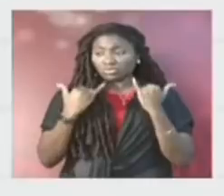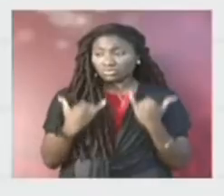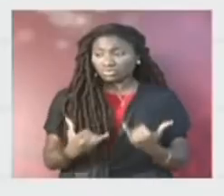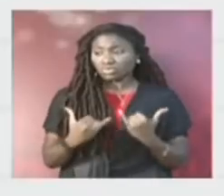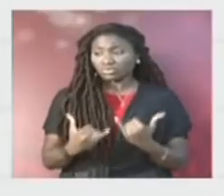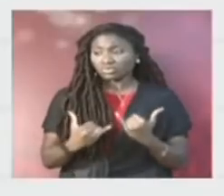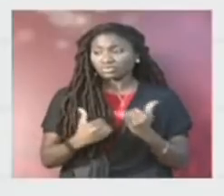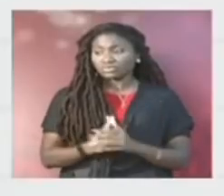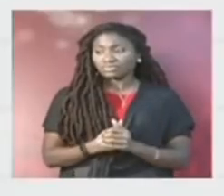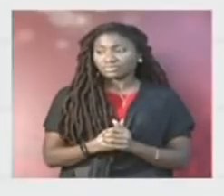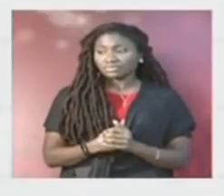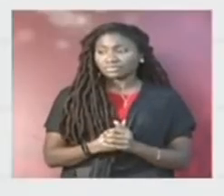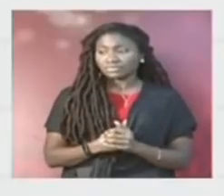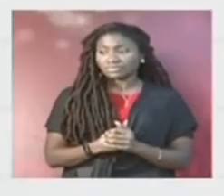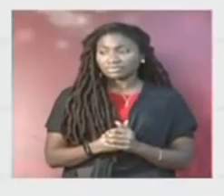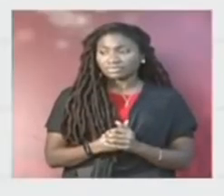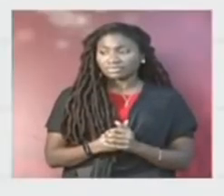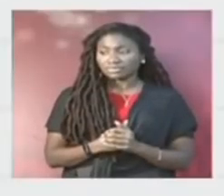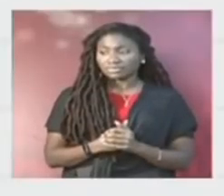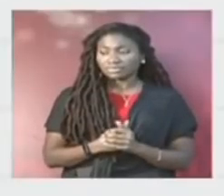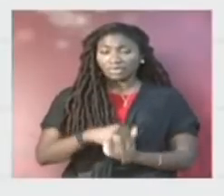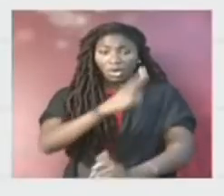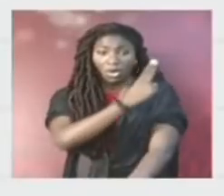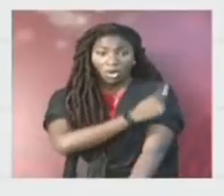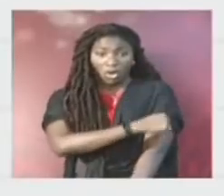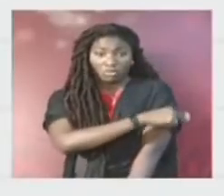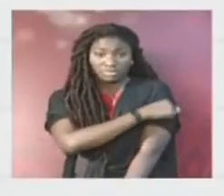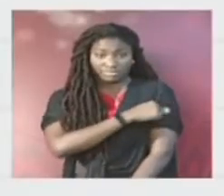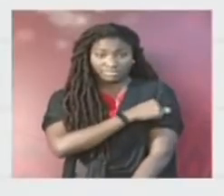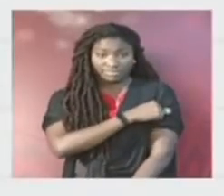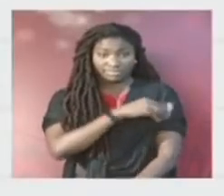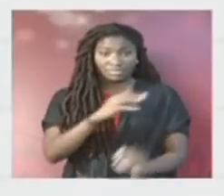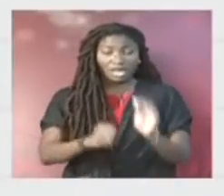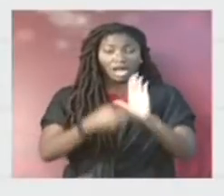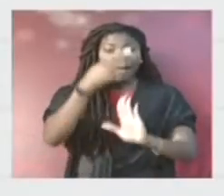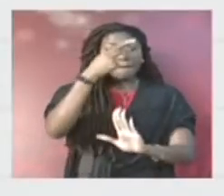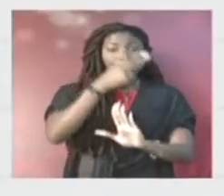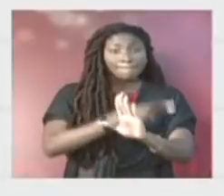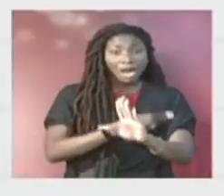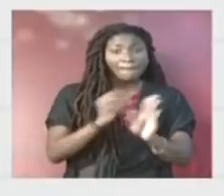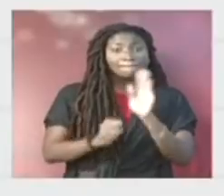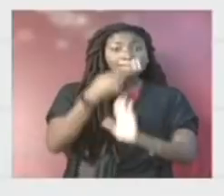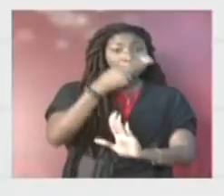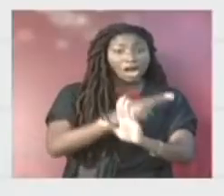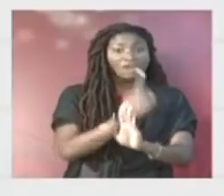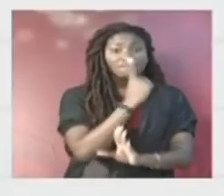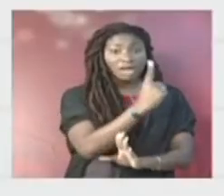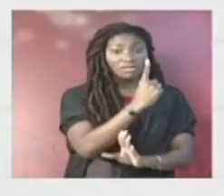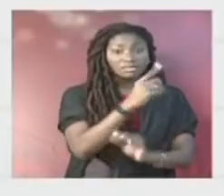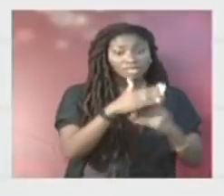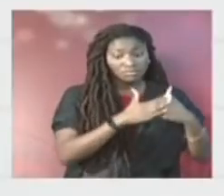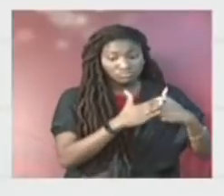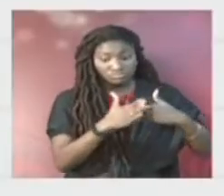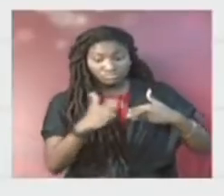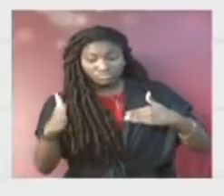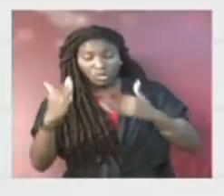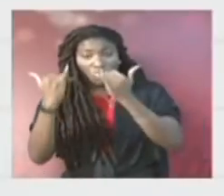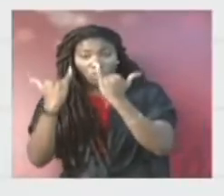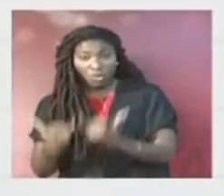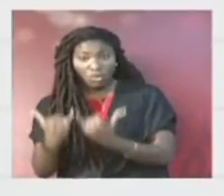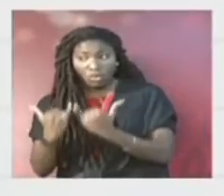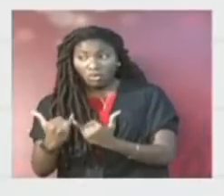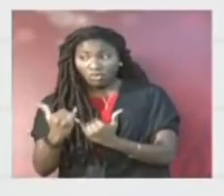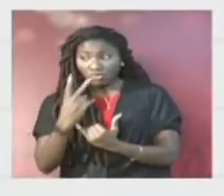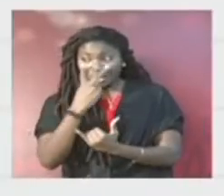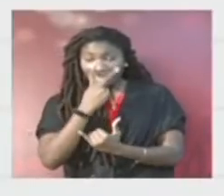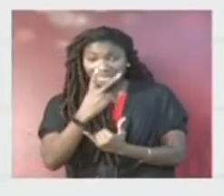right now. Between the 1st of March and now, the tall orange bars show how many new cases were reported each day. So you see those bars getting